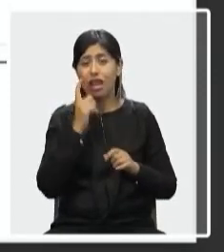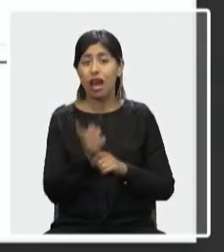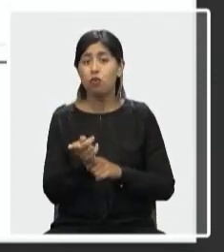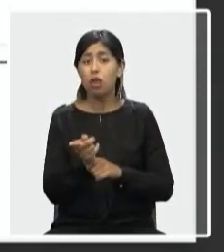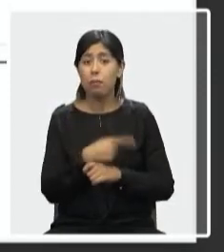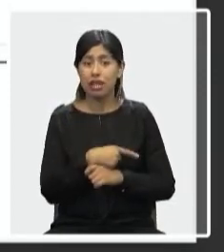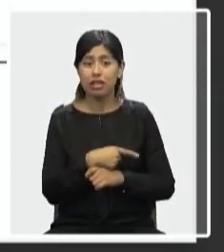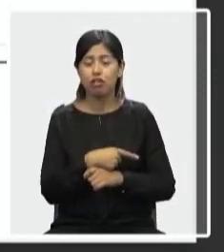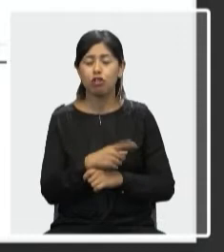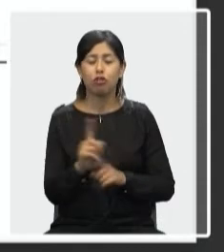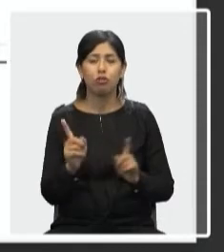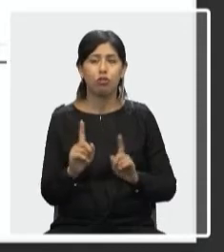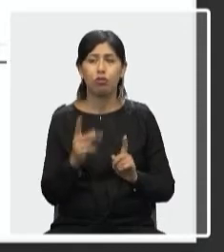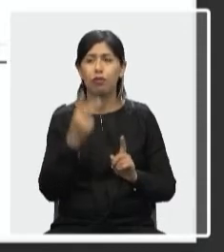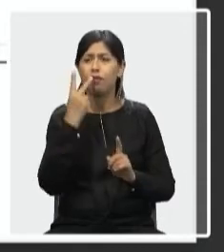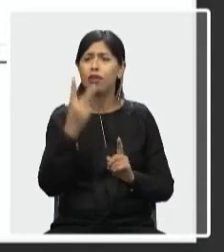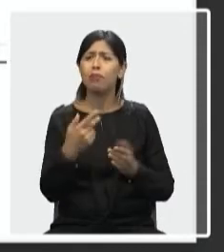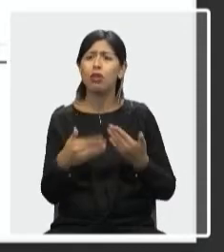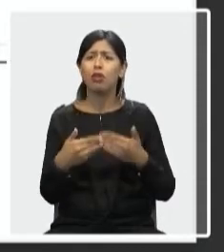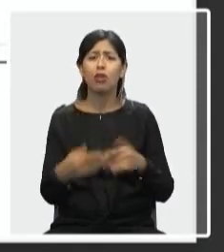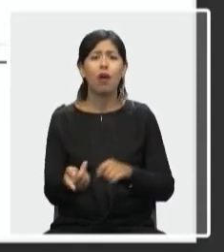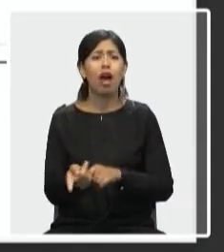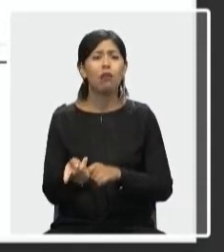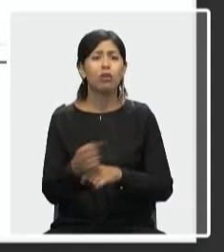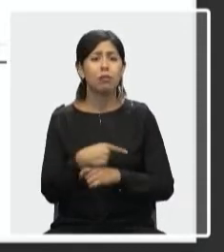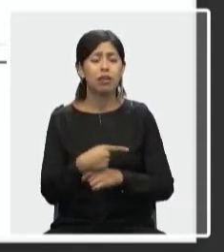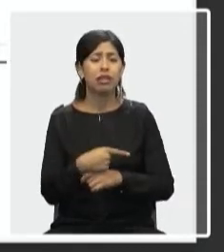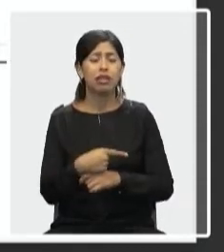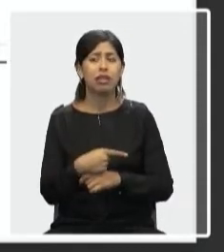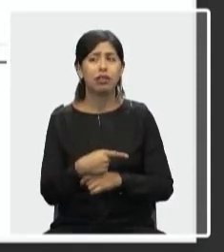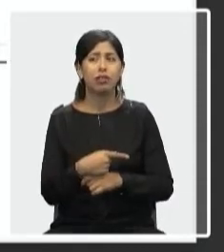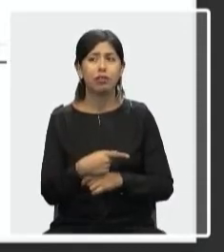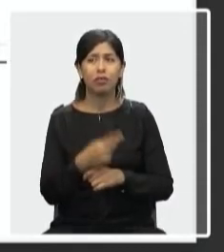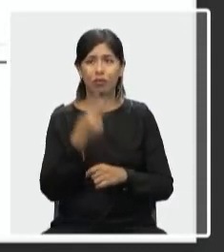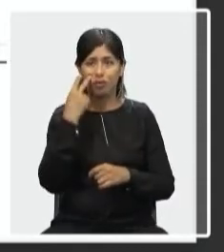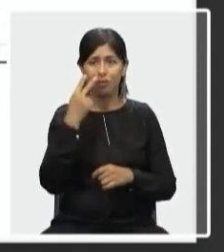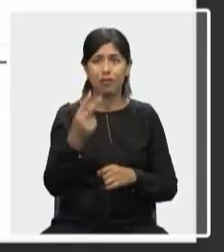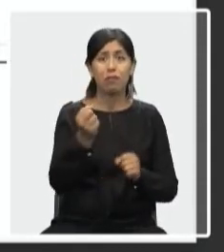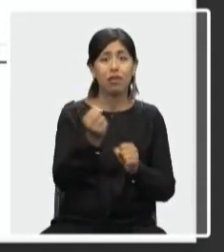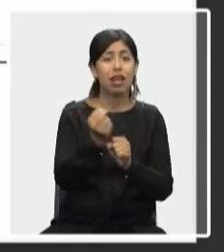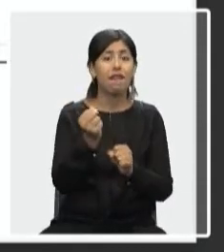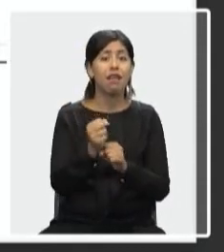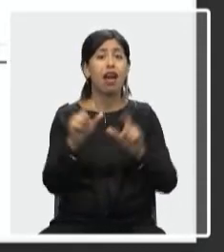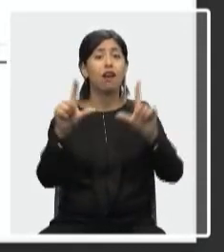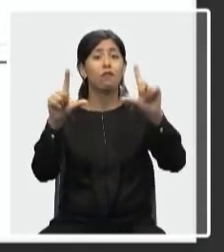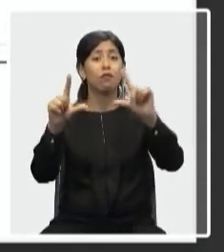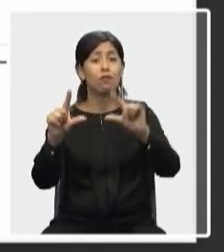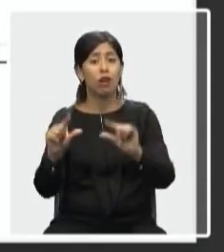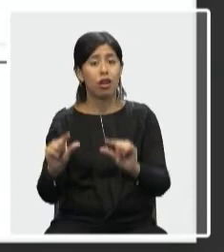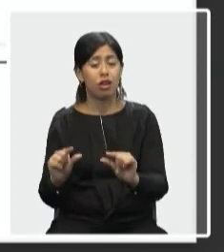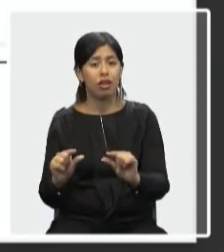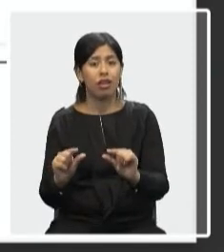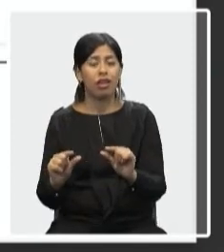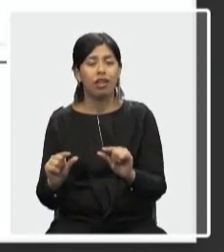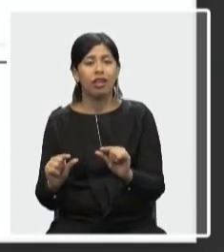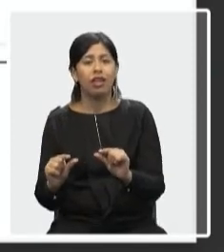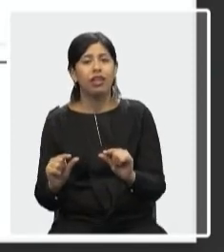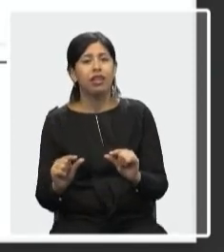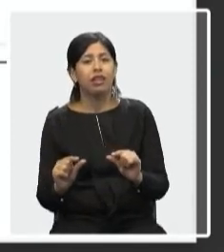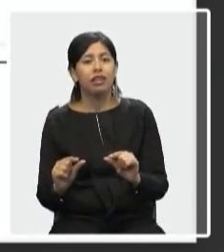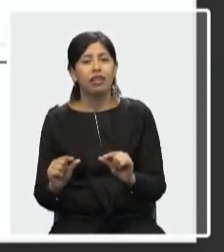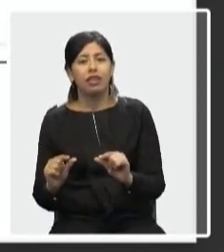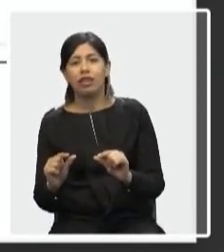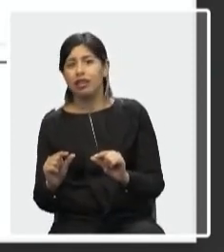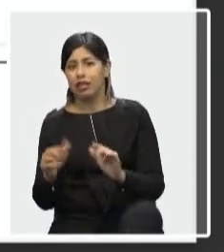that replace labor, we see employment shrinking. So there's an important distinction to be made here. Not